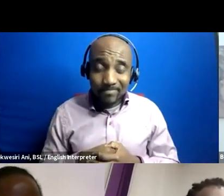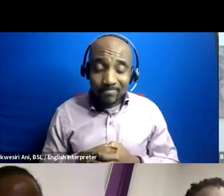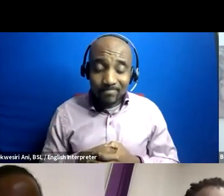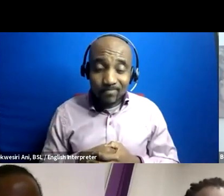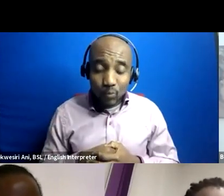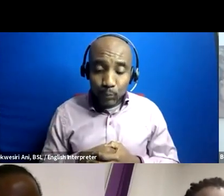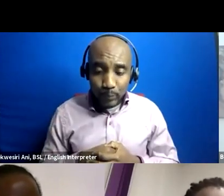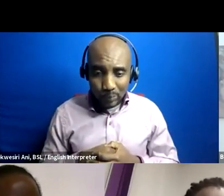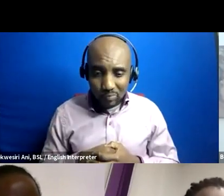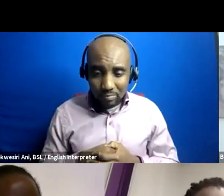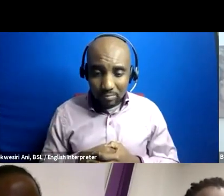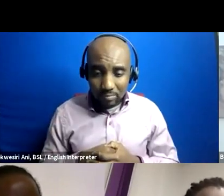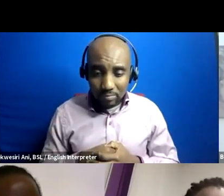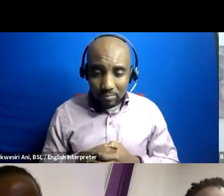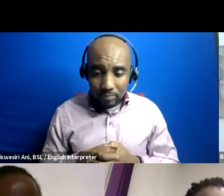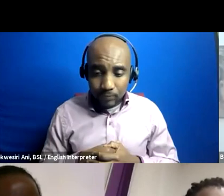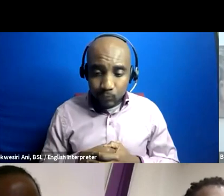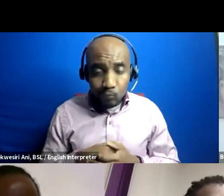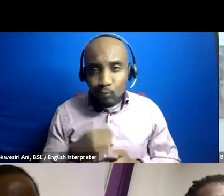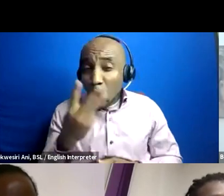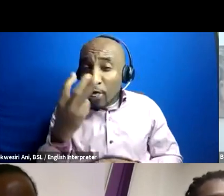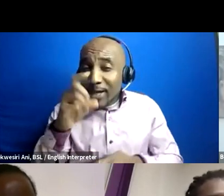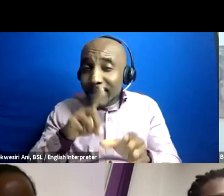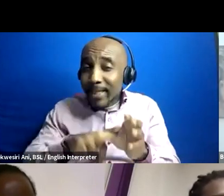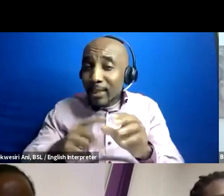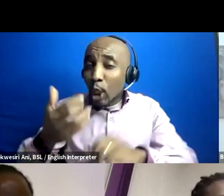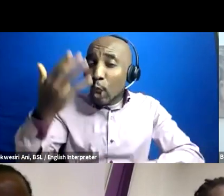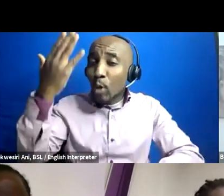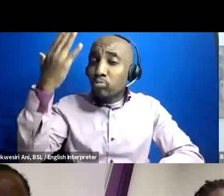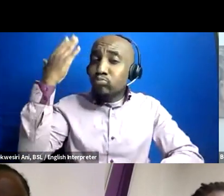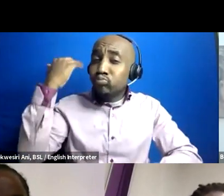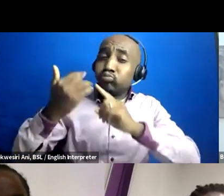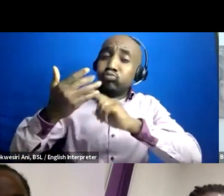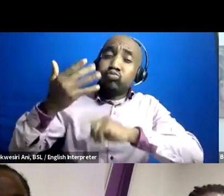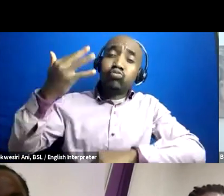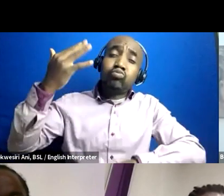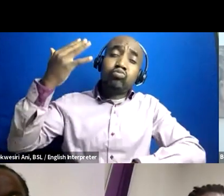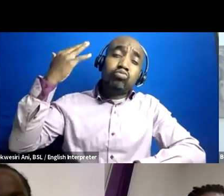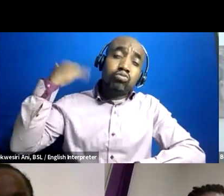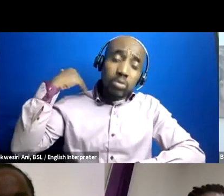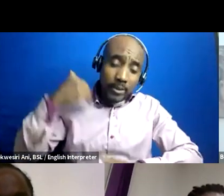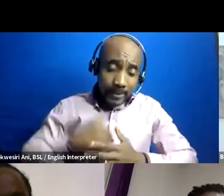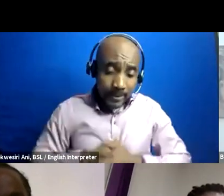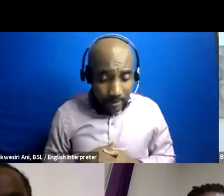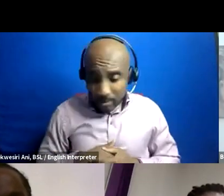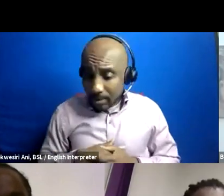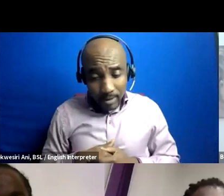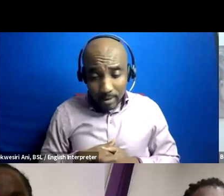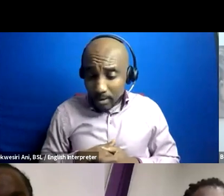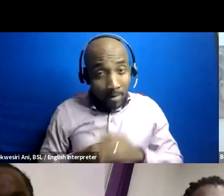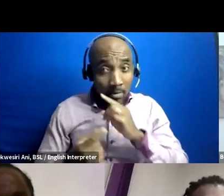mine was my experience was 30 years ago, and I know even at the